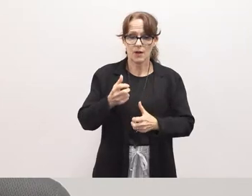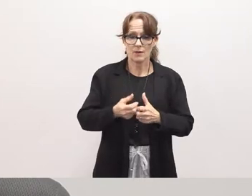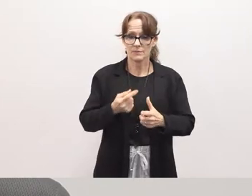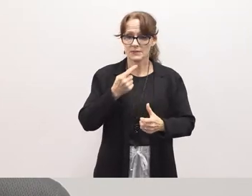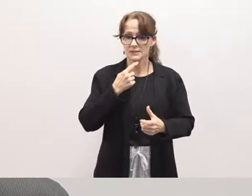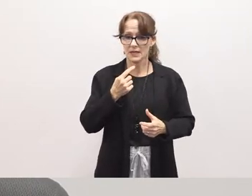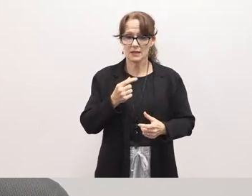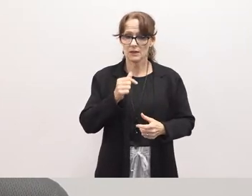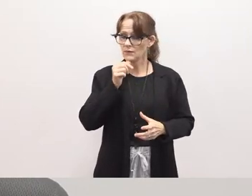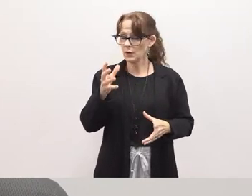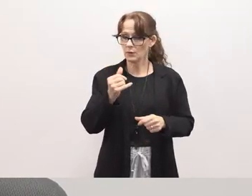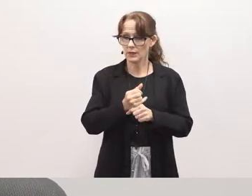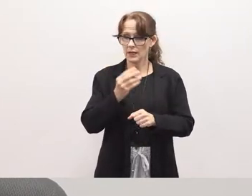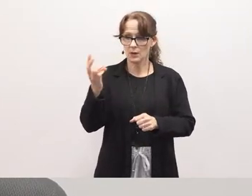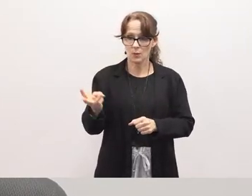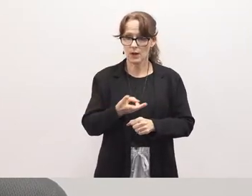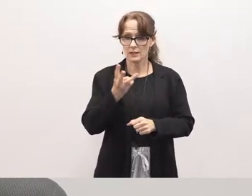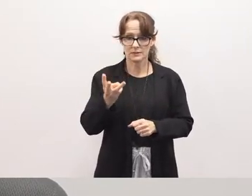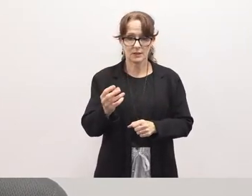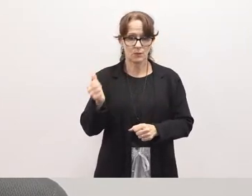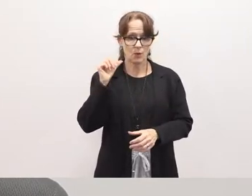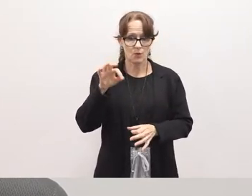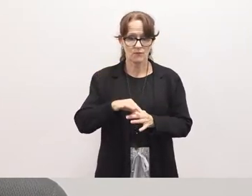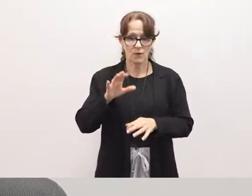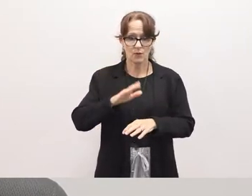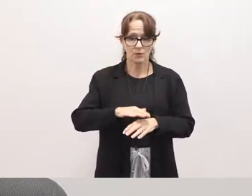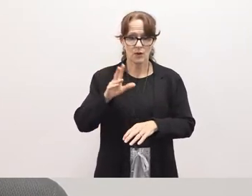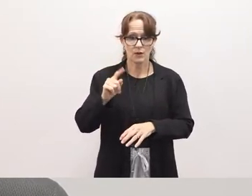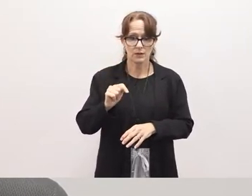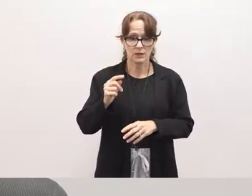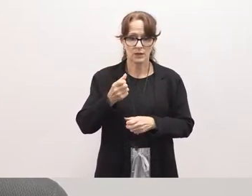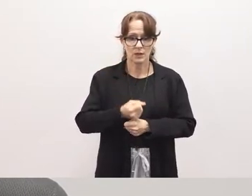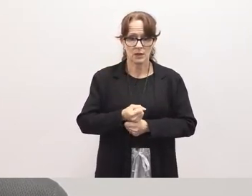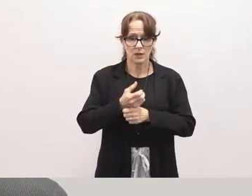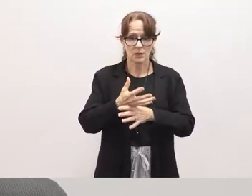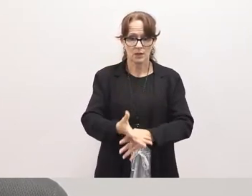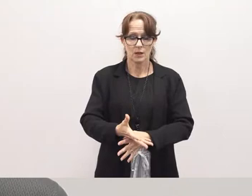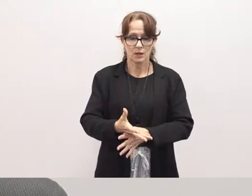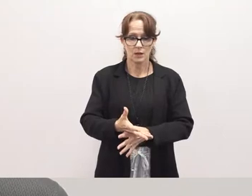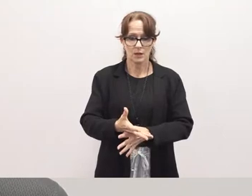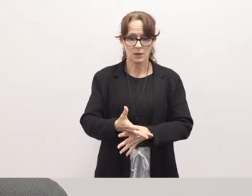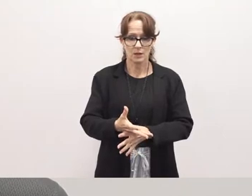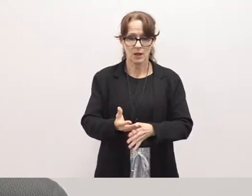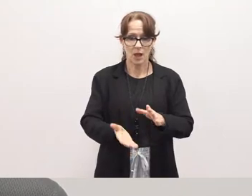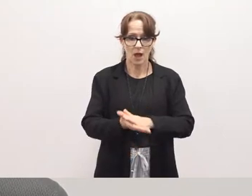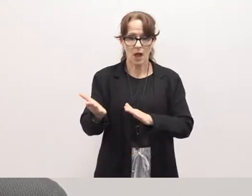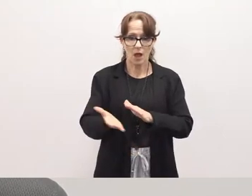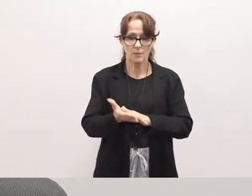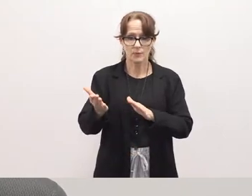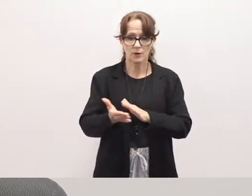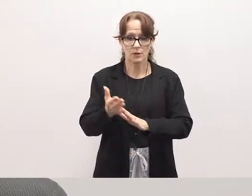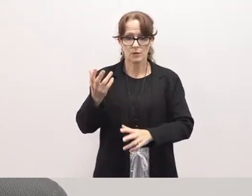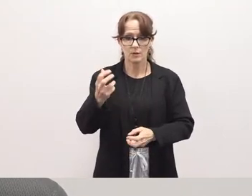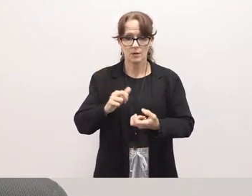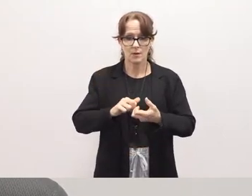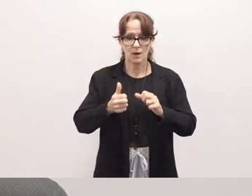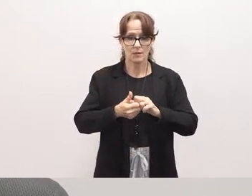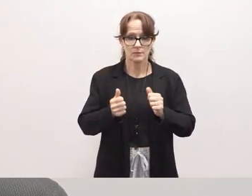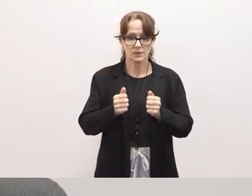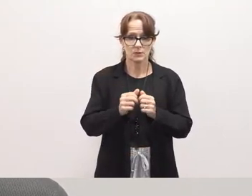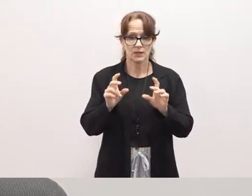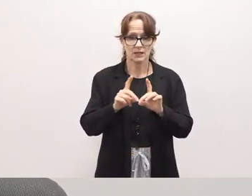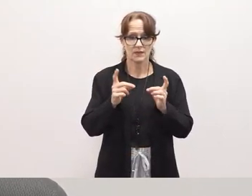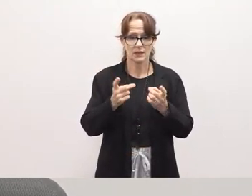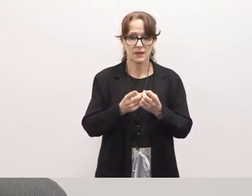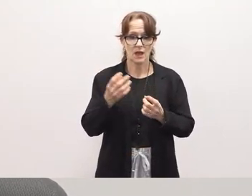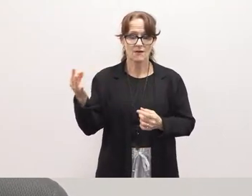saying, hey, if we don't get it by Wednesday, we're not gonna vote on it. It could cause operational problems with the district.